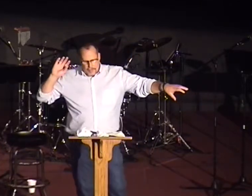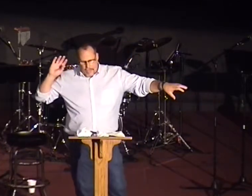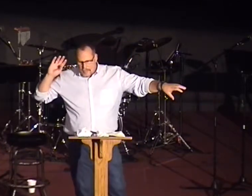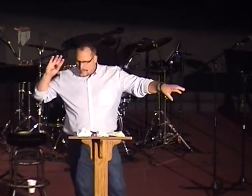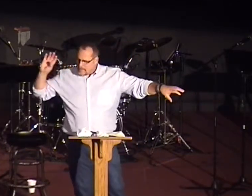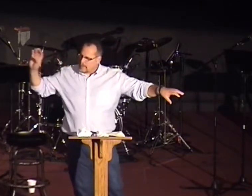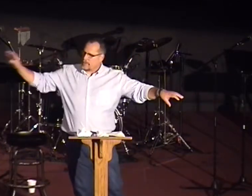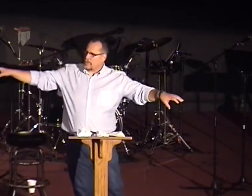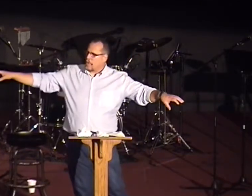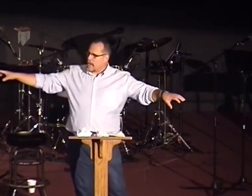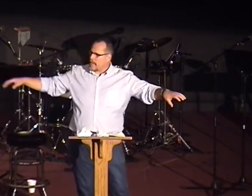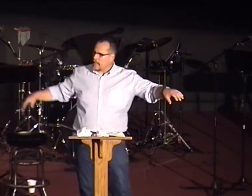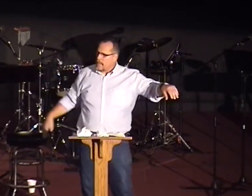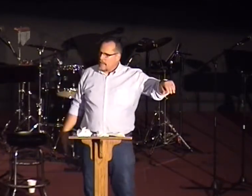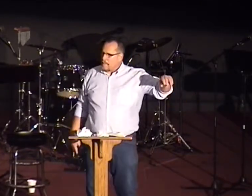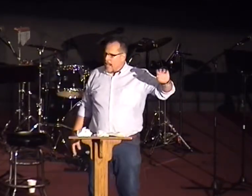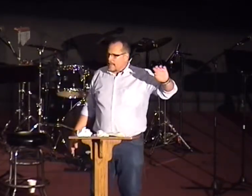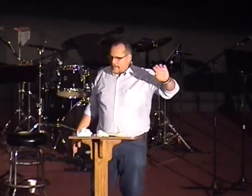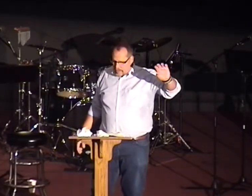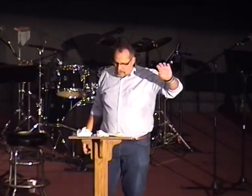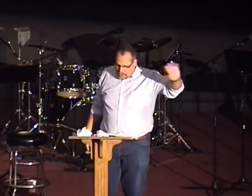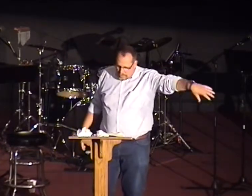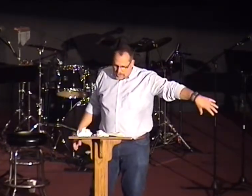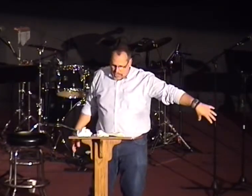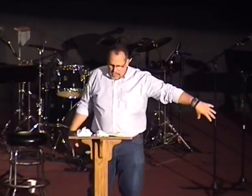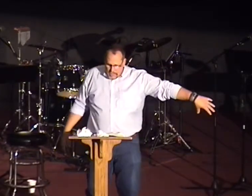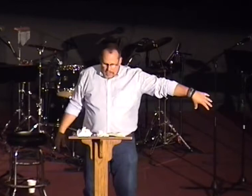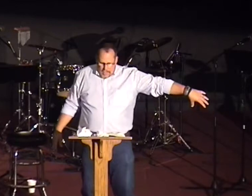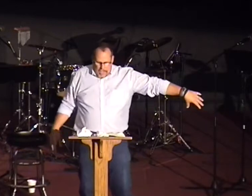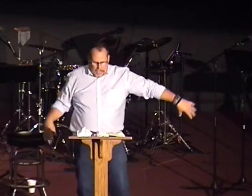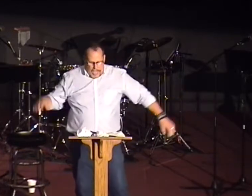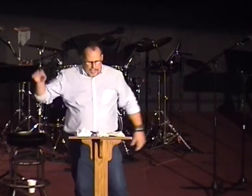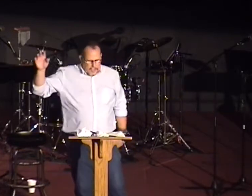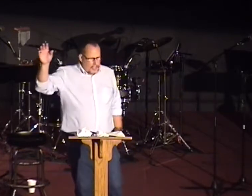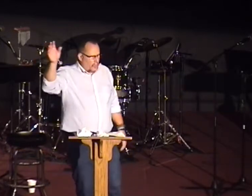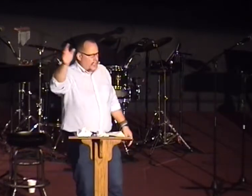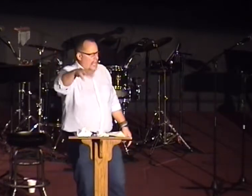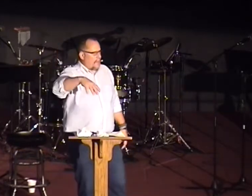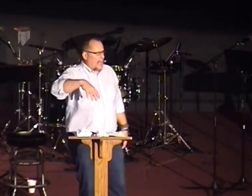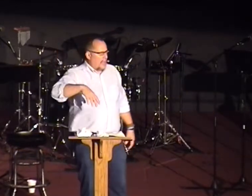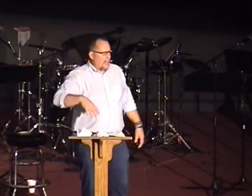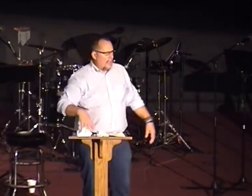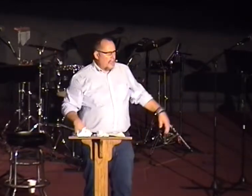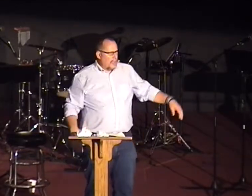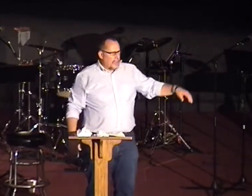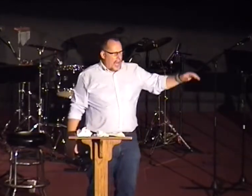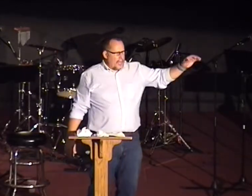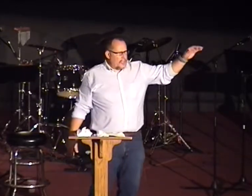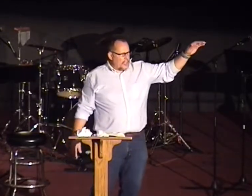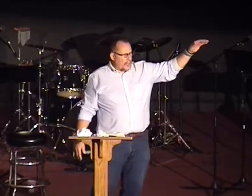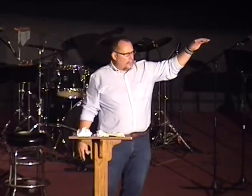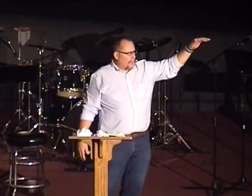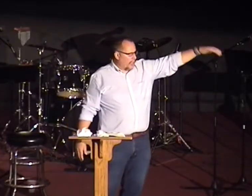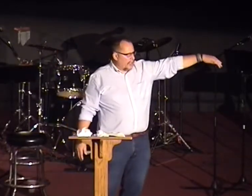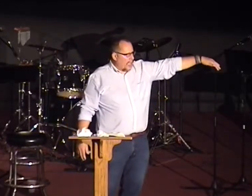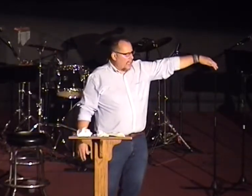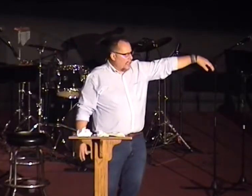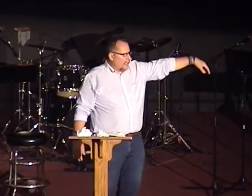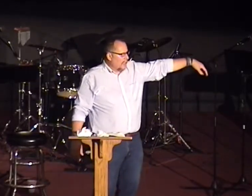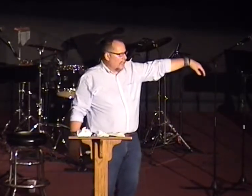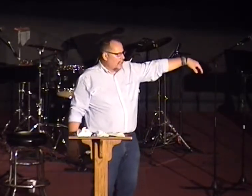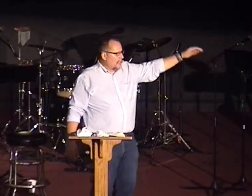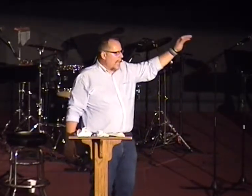God, Satan is still destroying, man is still choosing, and God is still redeeming. God is still